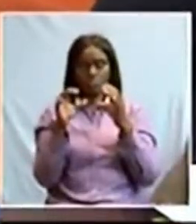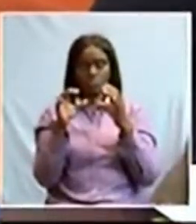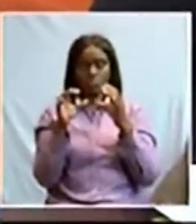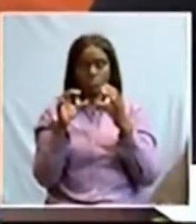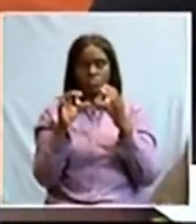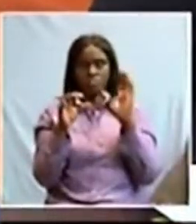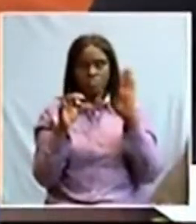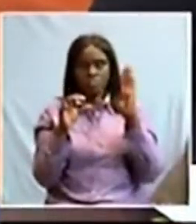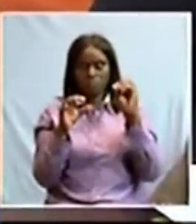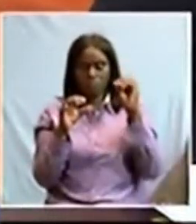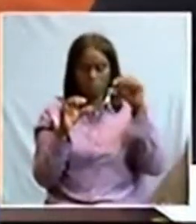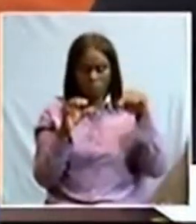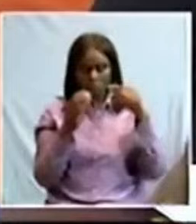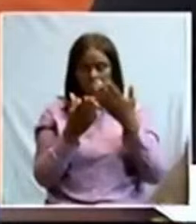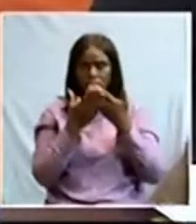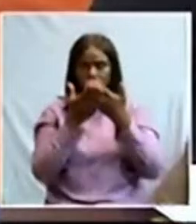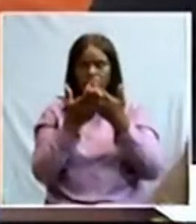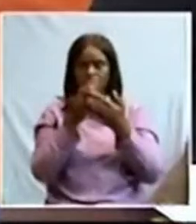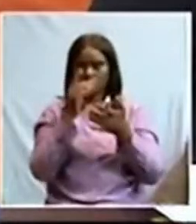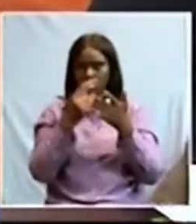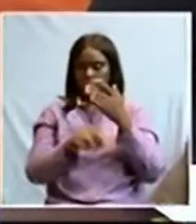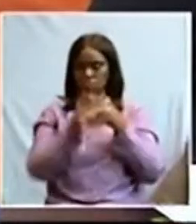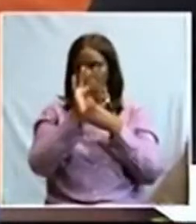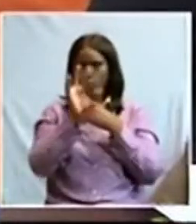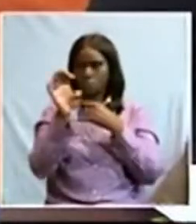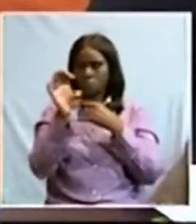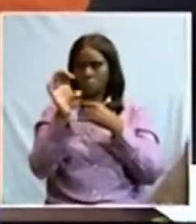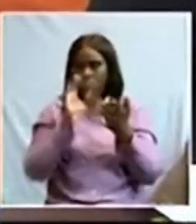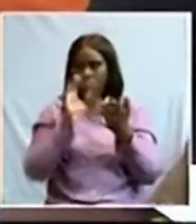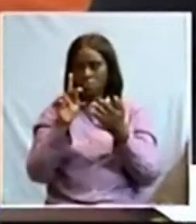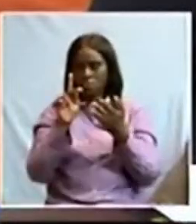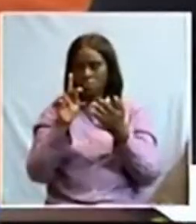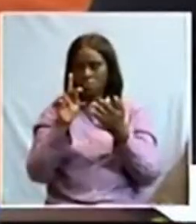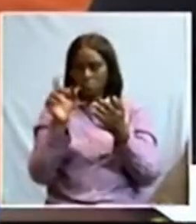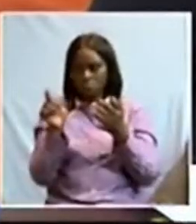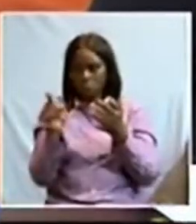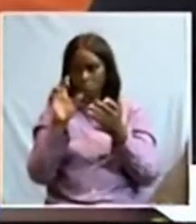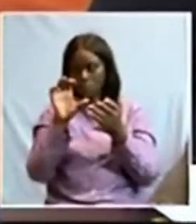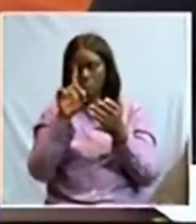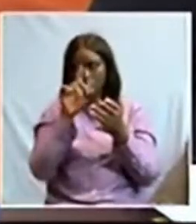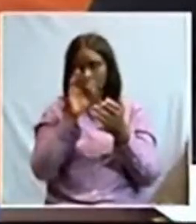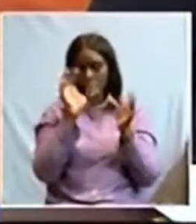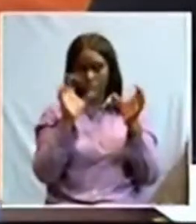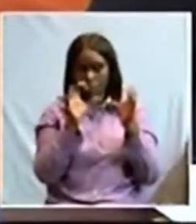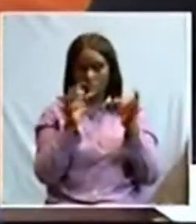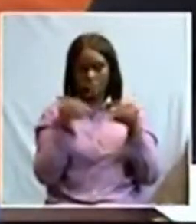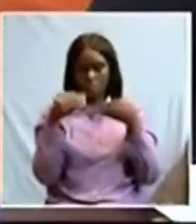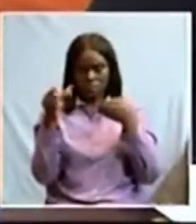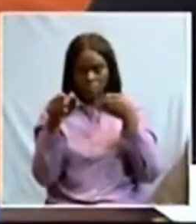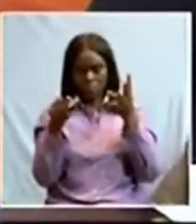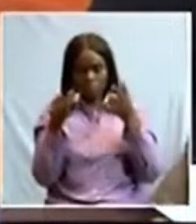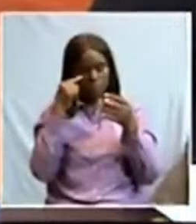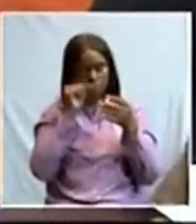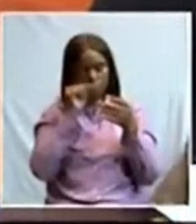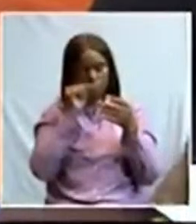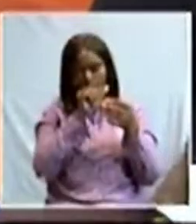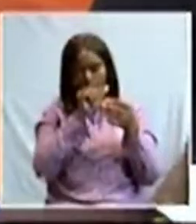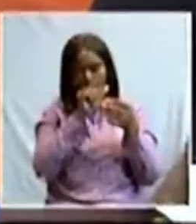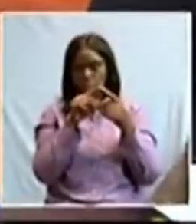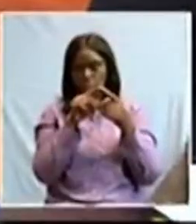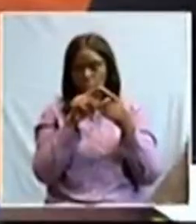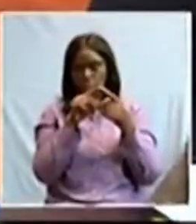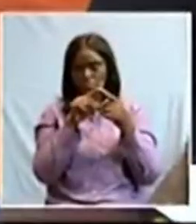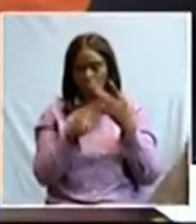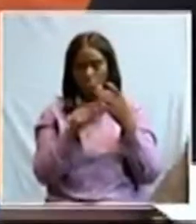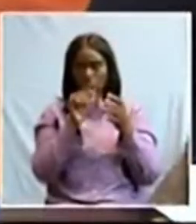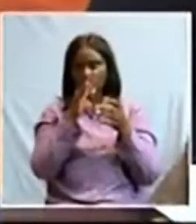the BOQ presented was 900,000 kwacha. The CDF committee allocated 400 kwacha. Do it in